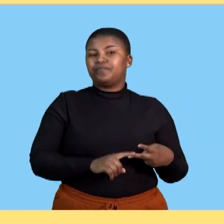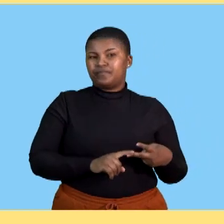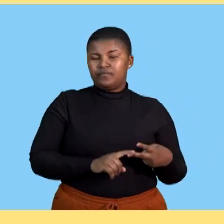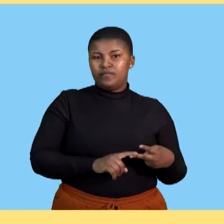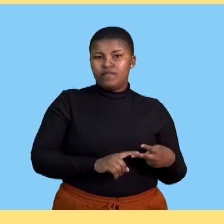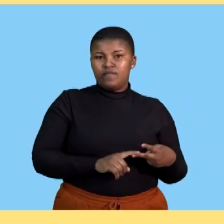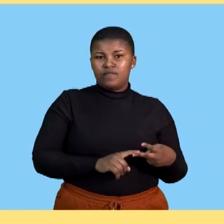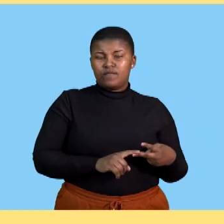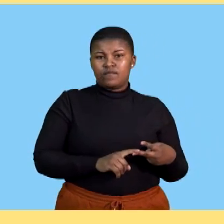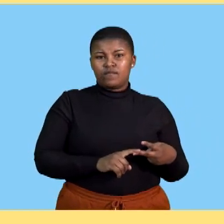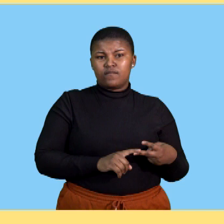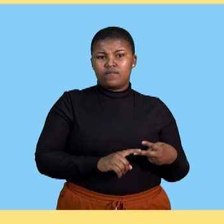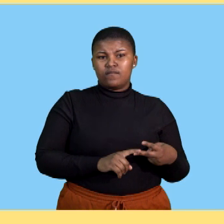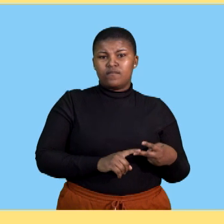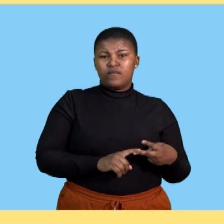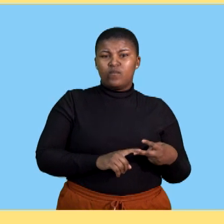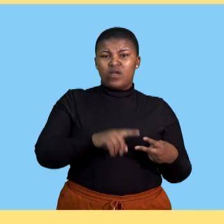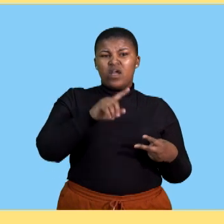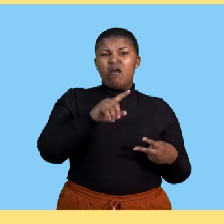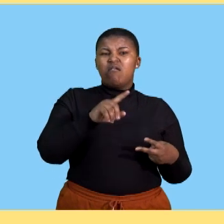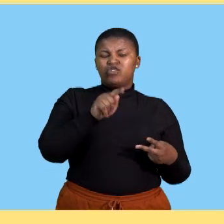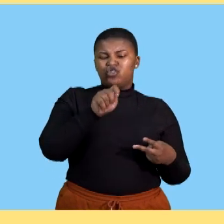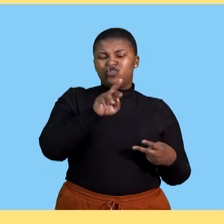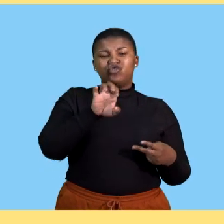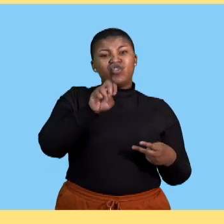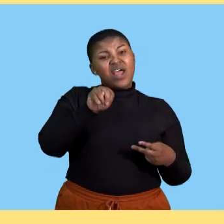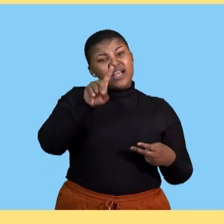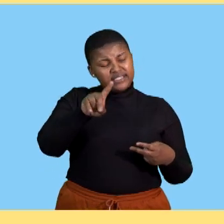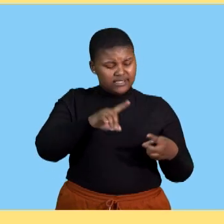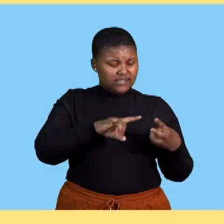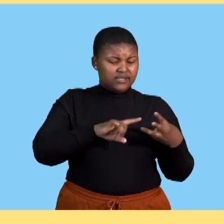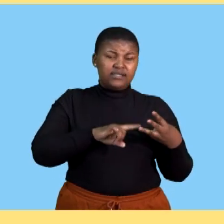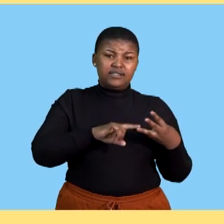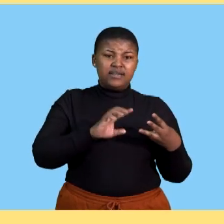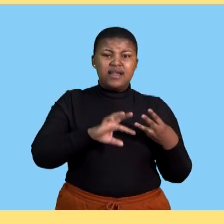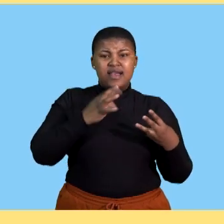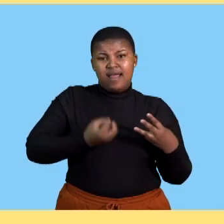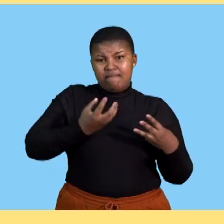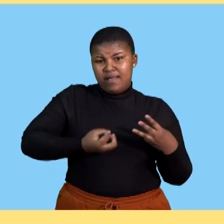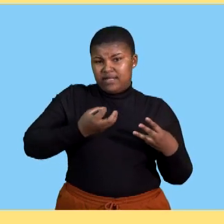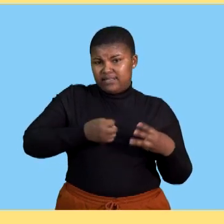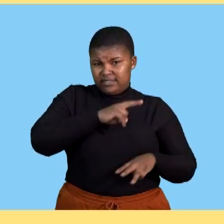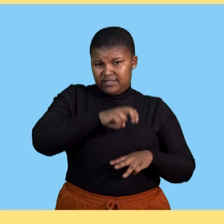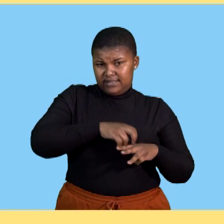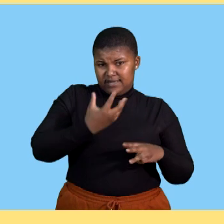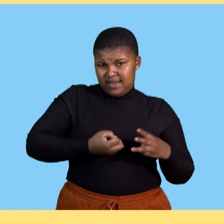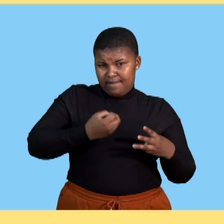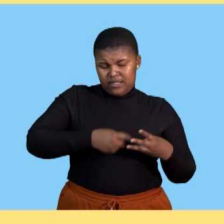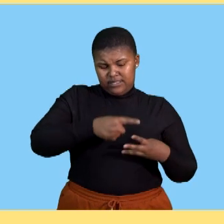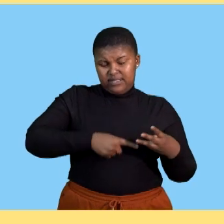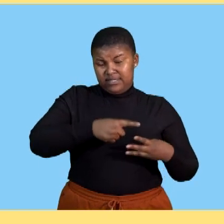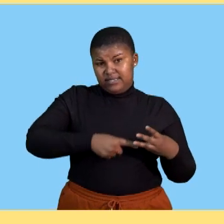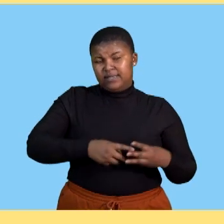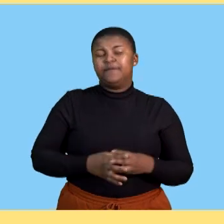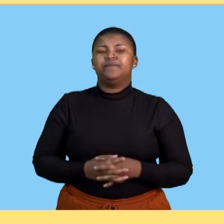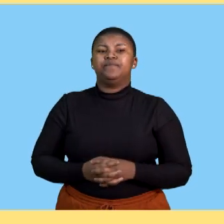to mention the trend, and I will need figures.